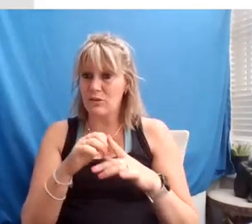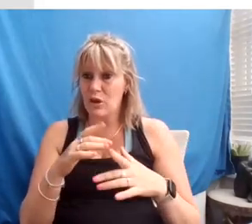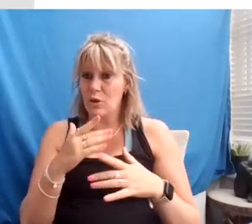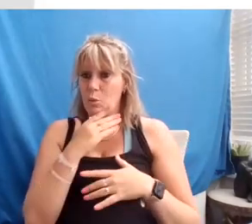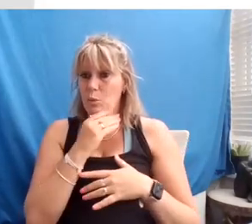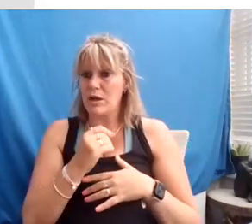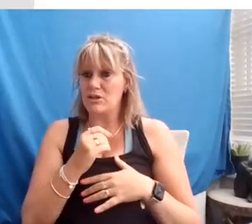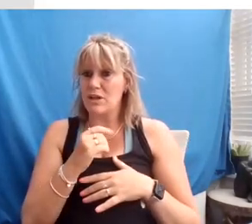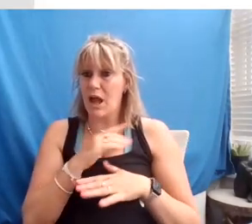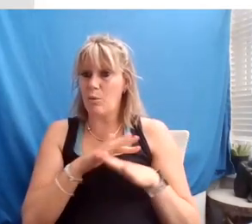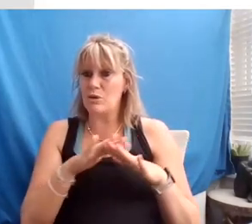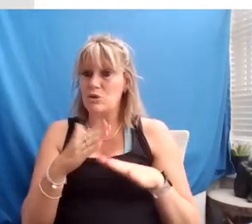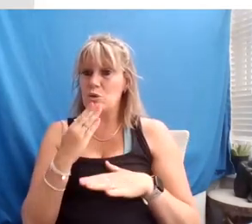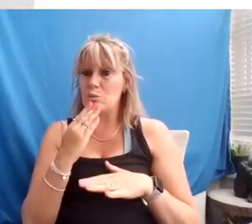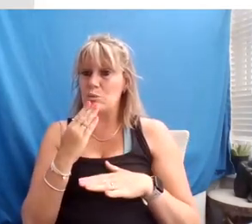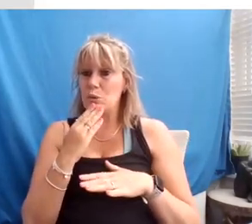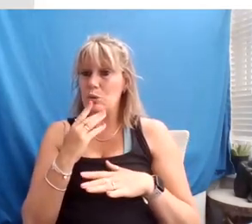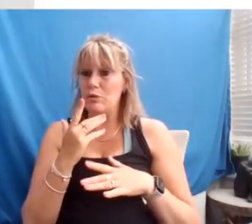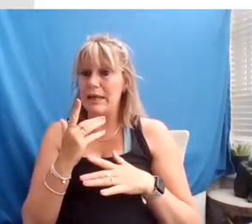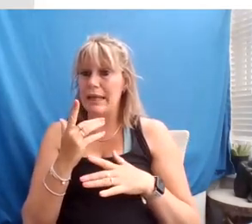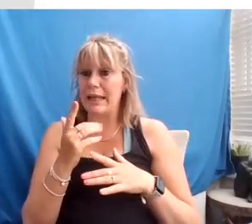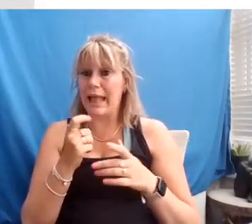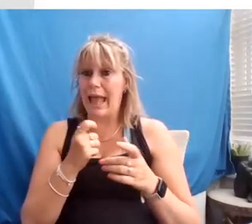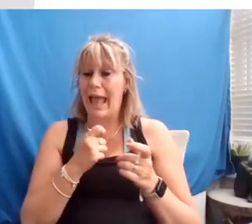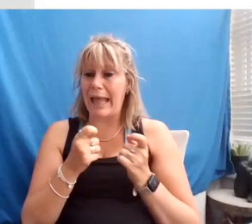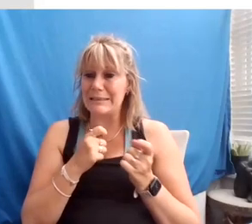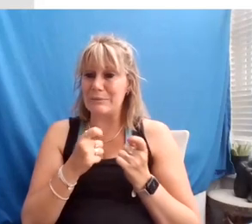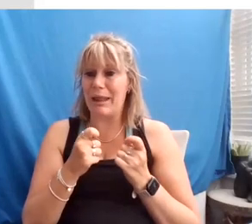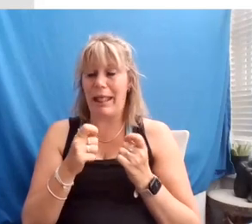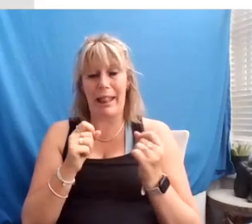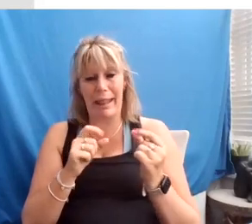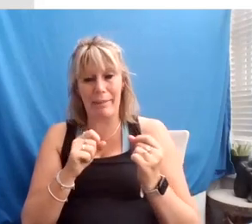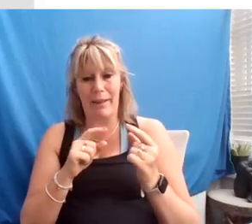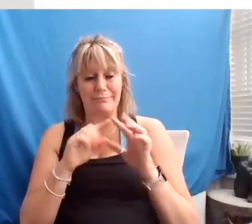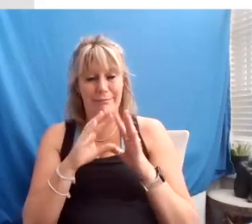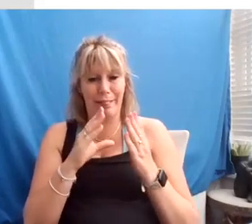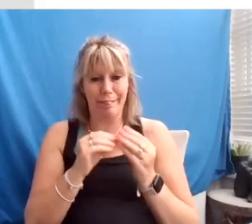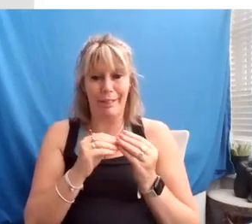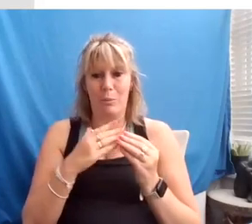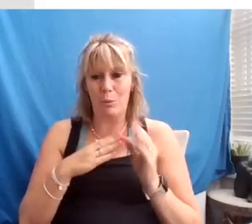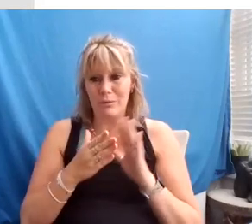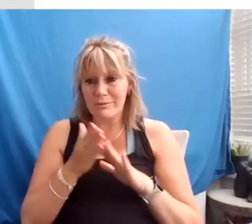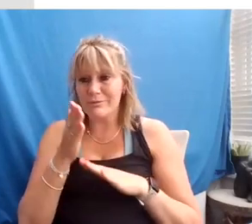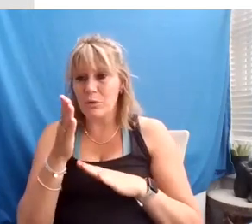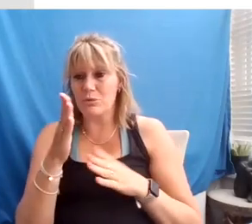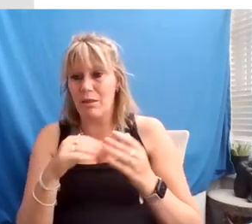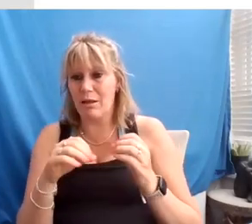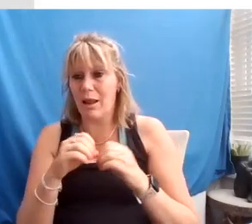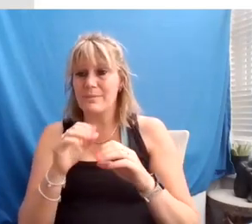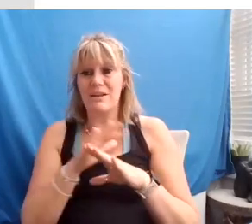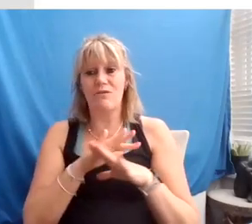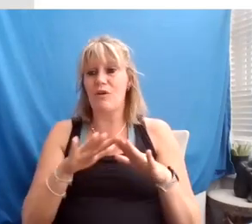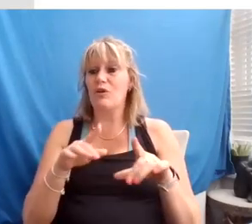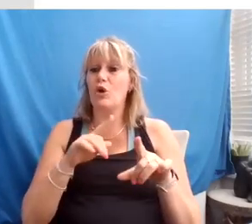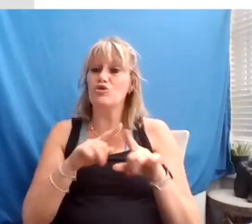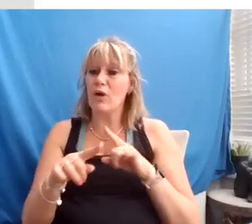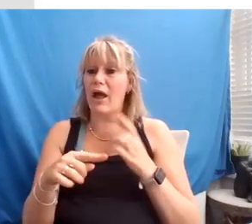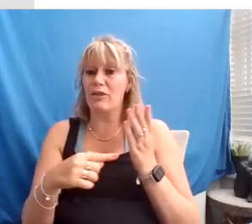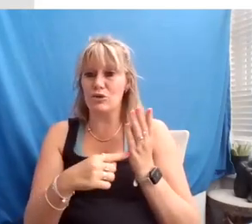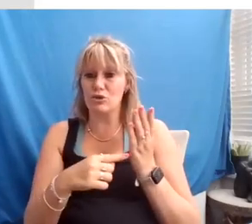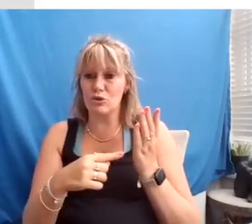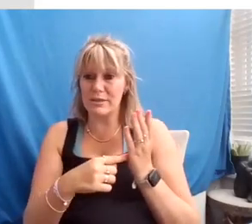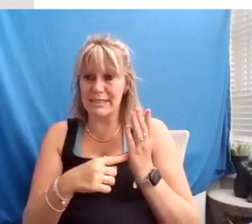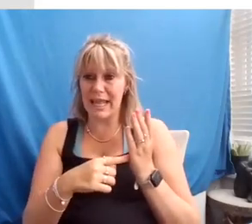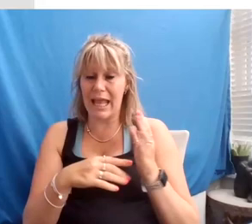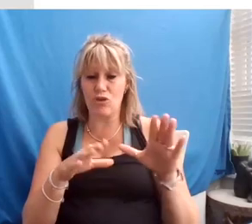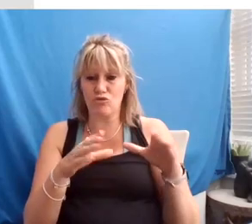the email and the boring admin stuff and could actually still come to the clubs. But I thoroughly recommend, if anybody hasn't tried the Tuesday group,